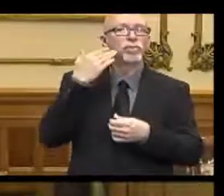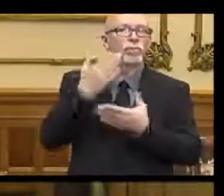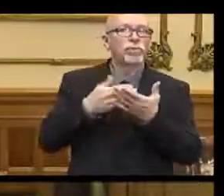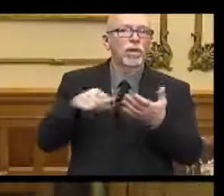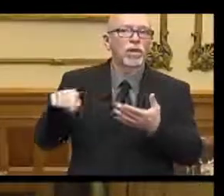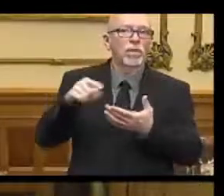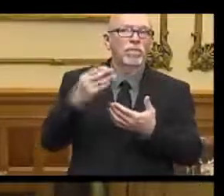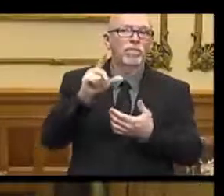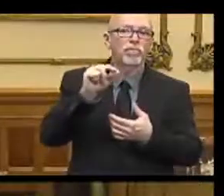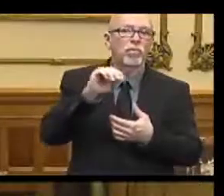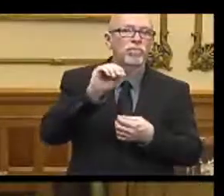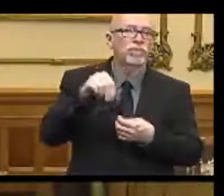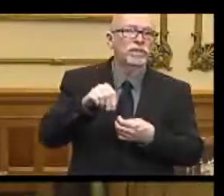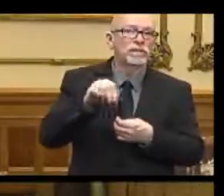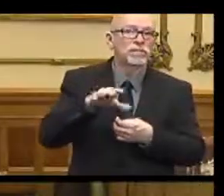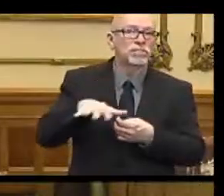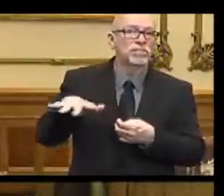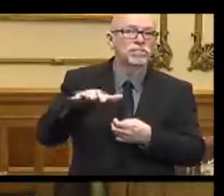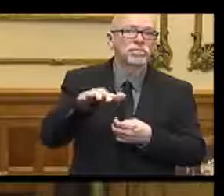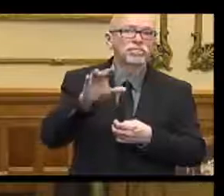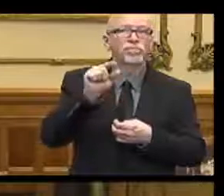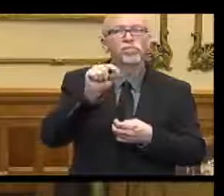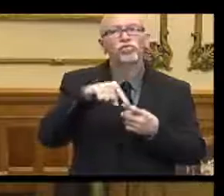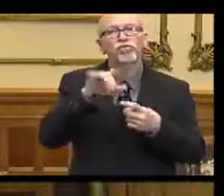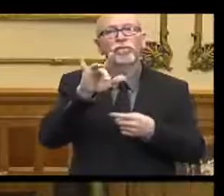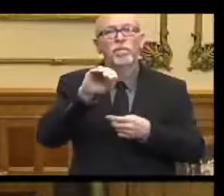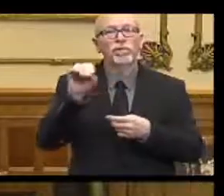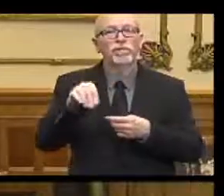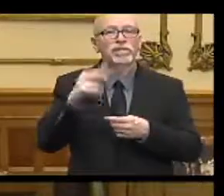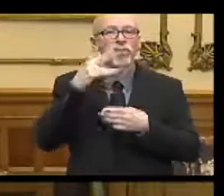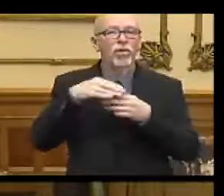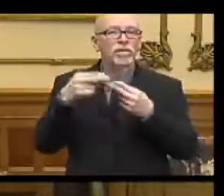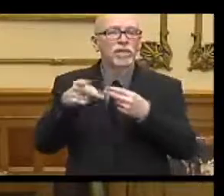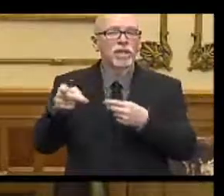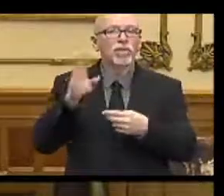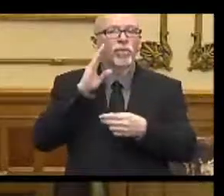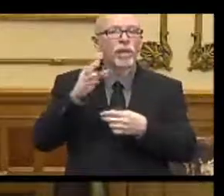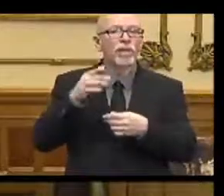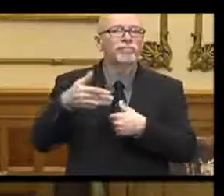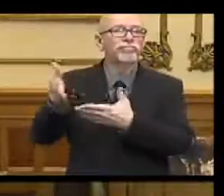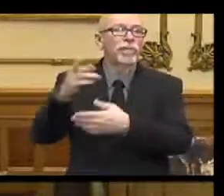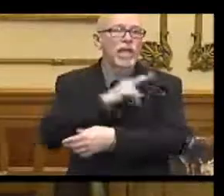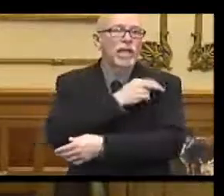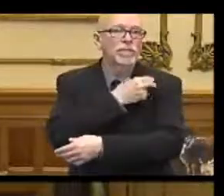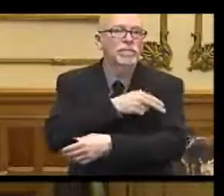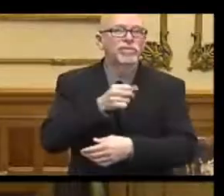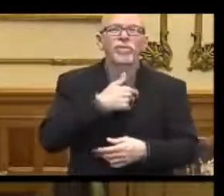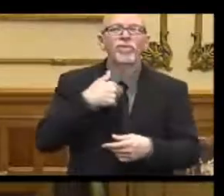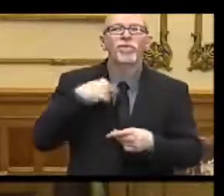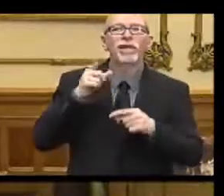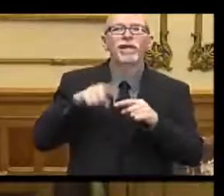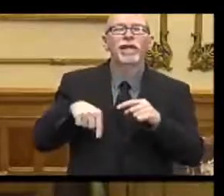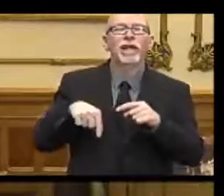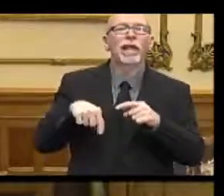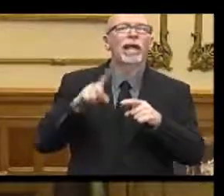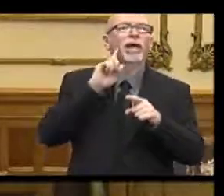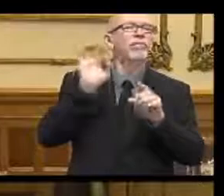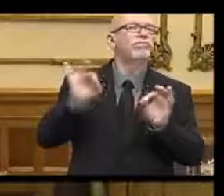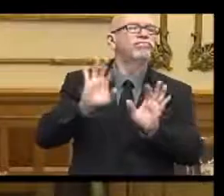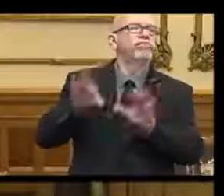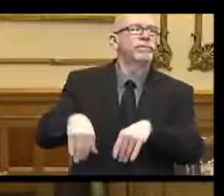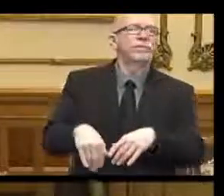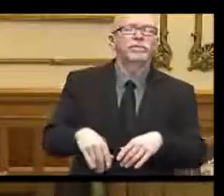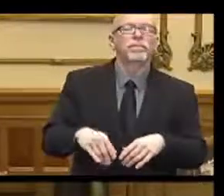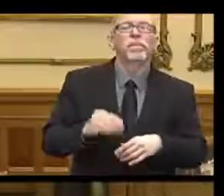percentage, maybe 20% or so, to 25, which you saw on the slides today, end up in the hospital. So we can't take that lightly. And I think one